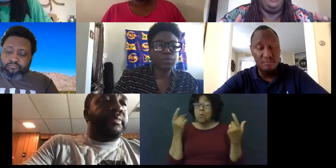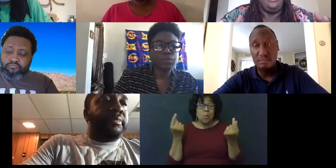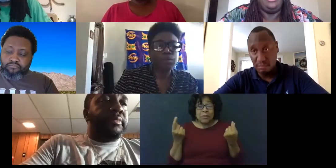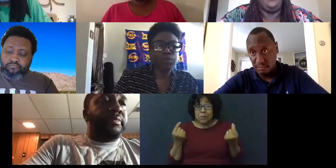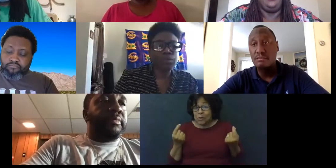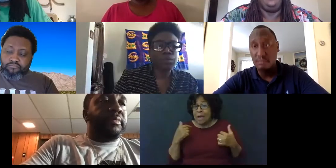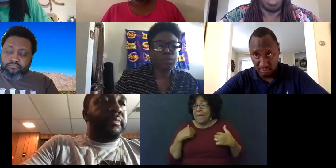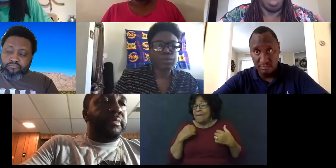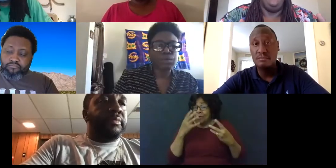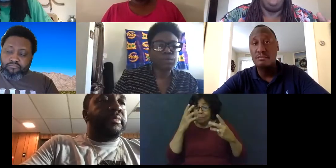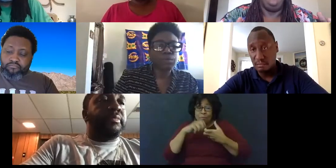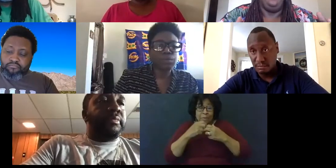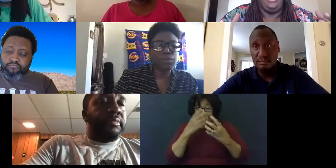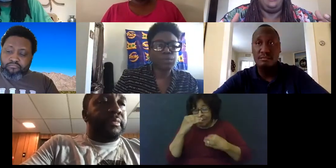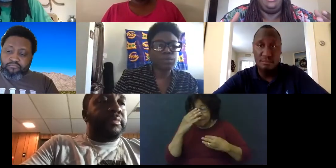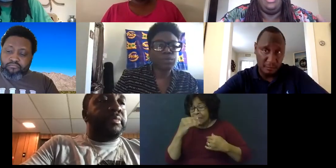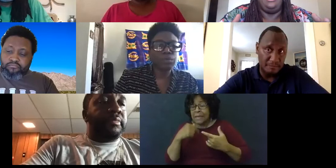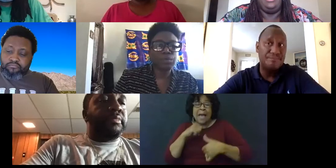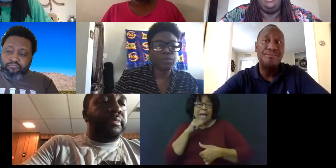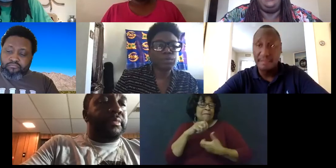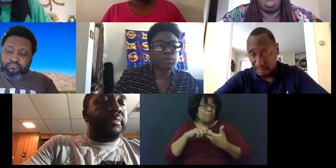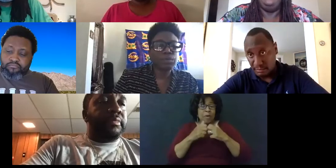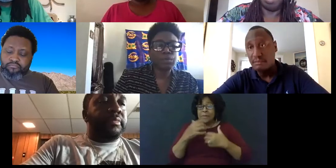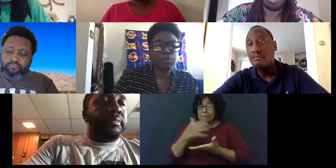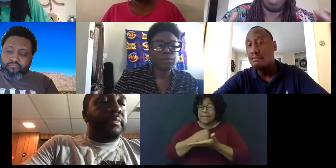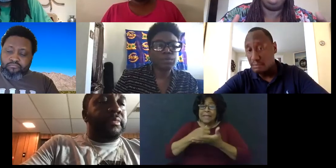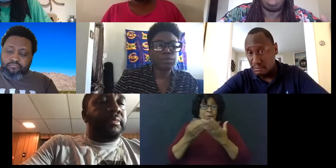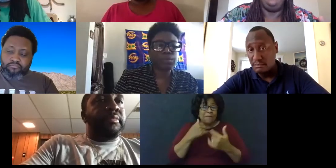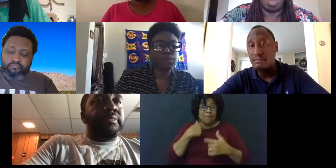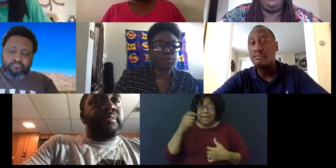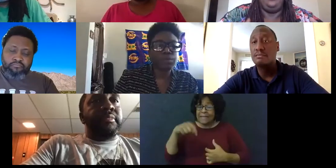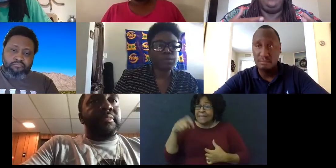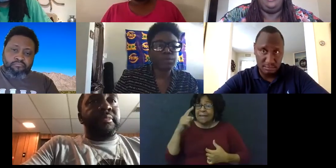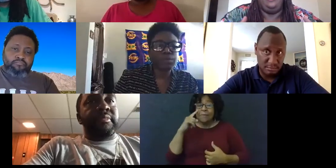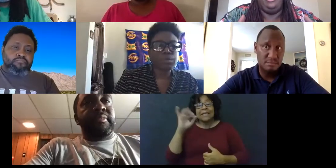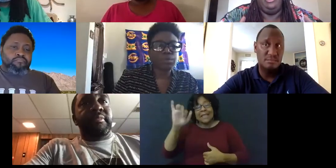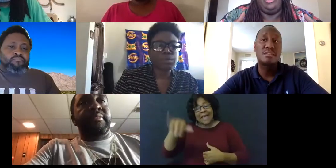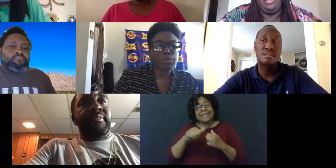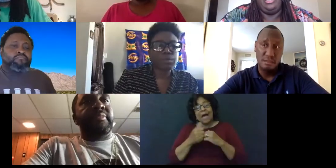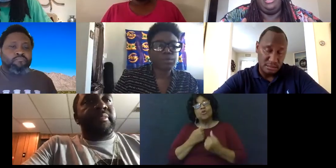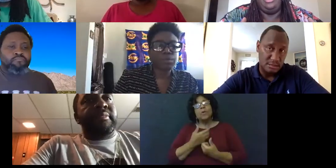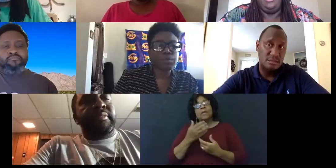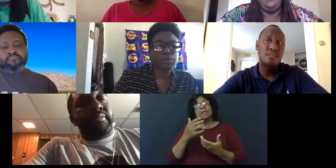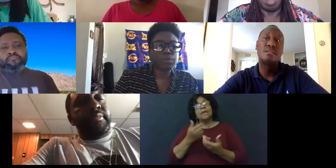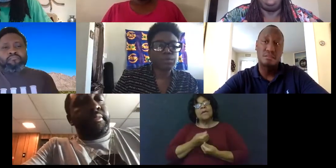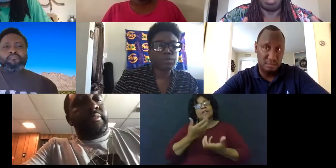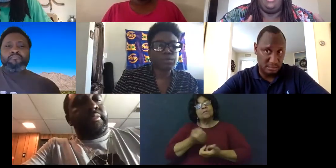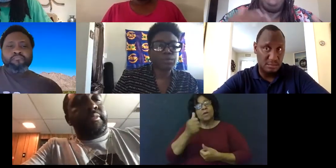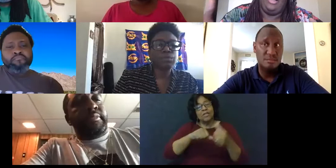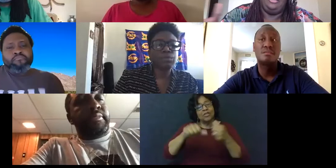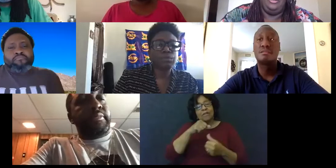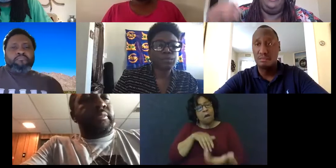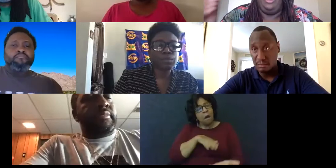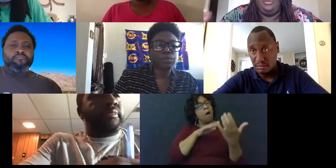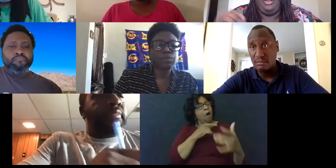having trouble sleeping. I'm having trouble getting the things that I need. Because only then can we start to address one another's needs and say,